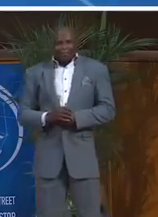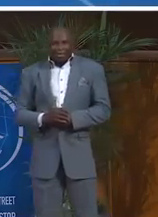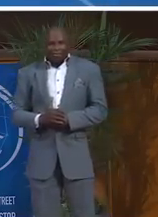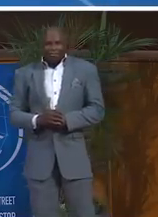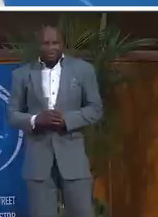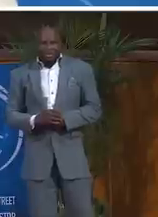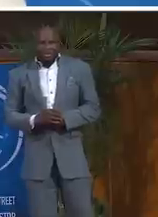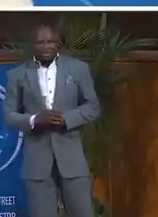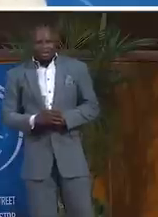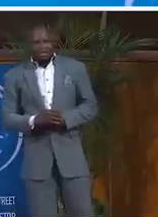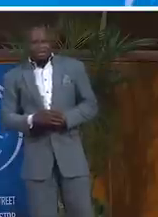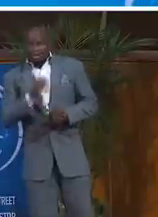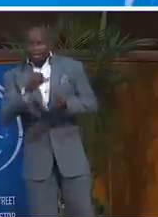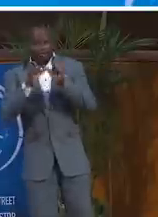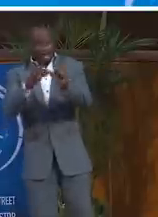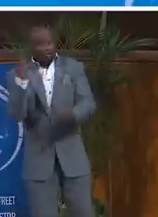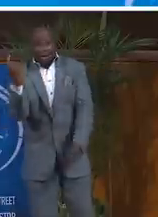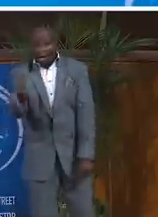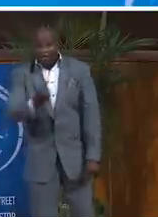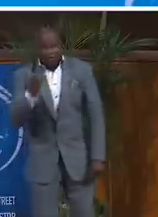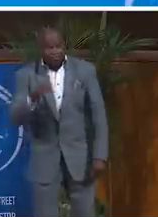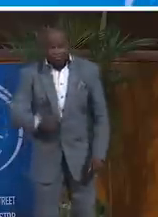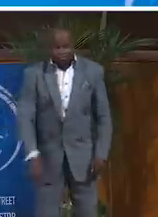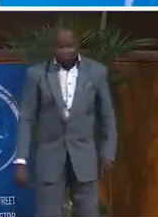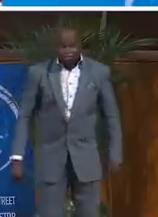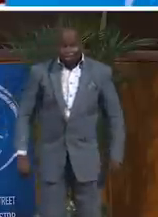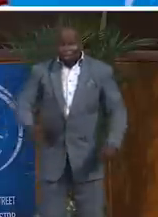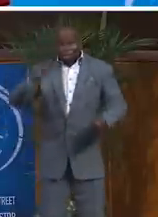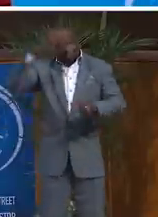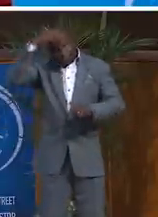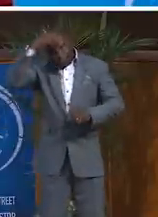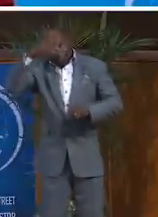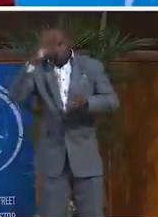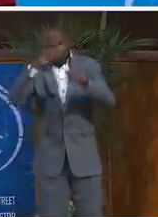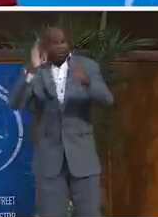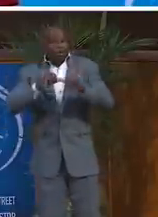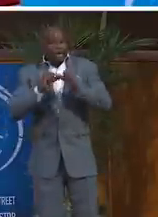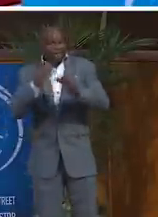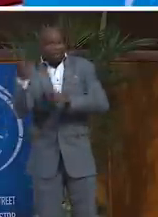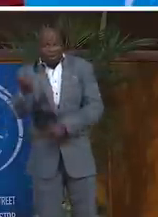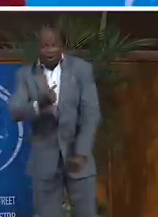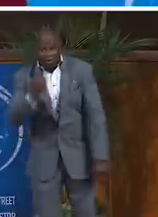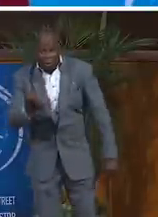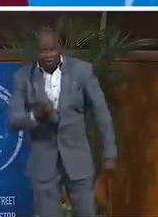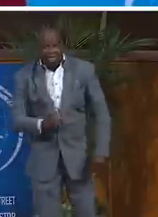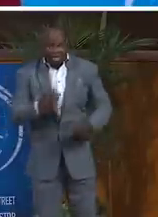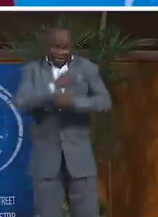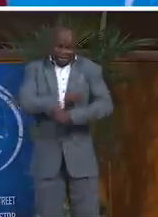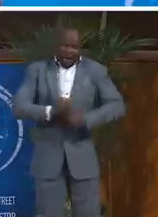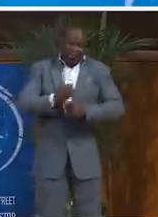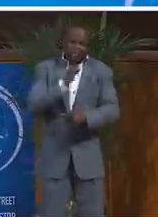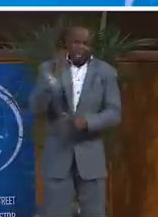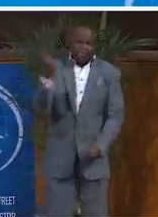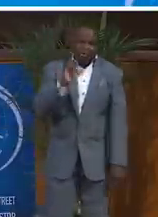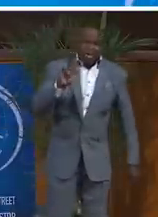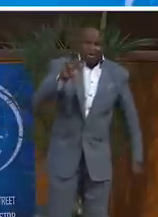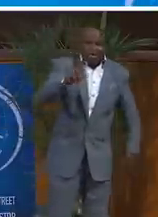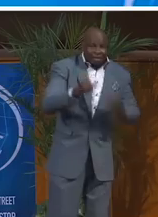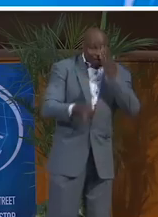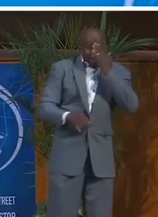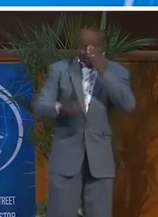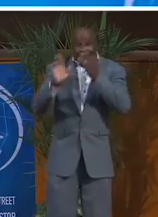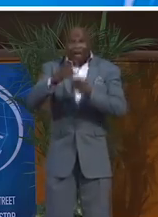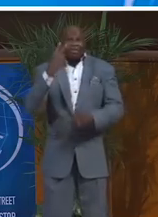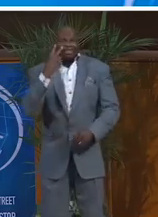This ain't gonna last forever. Trouble doesn't last always. Sorrow is not forever. You've